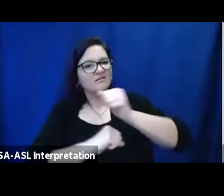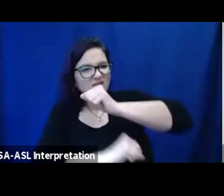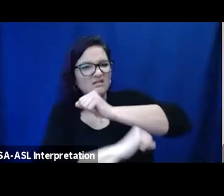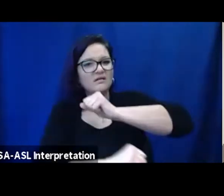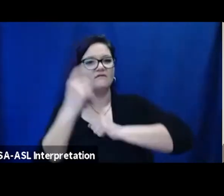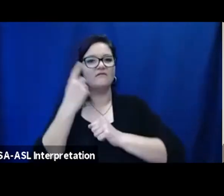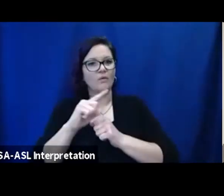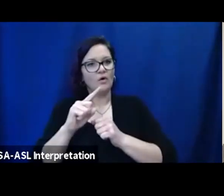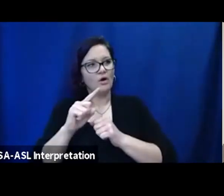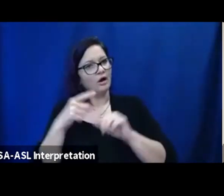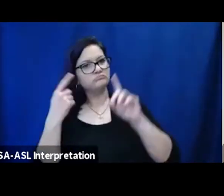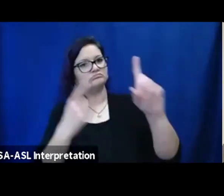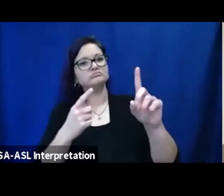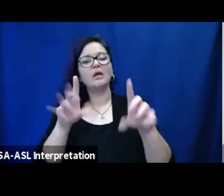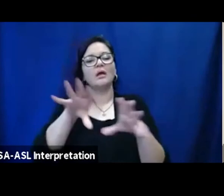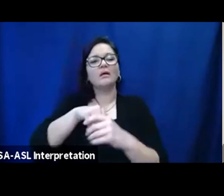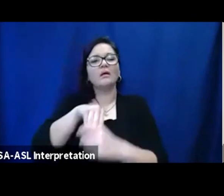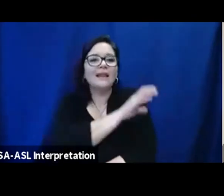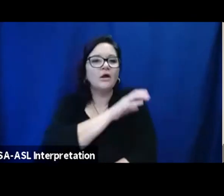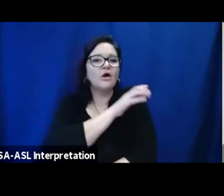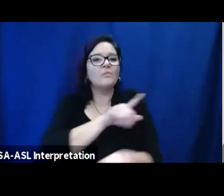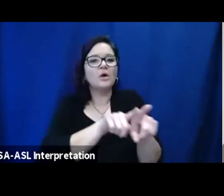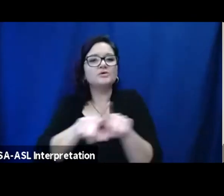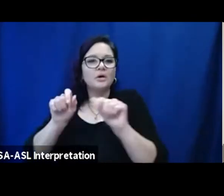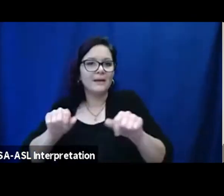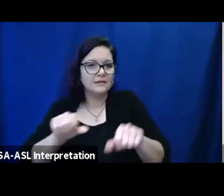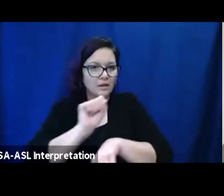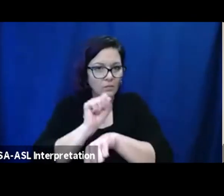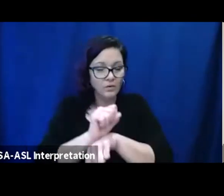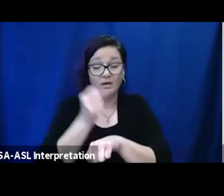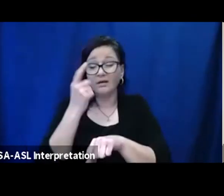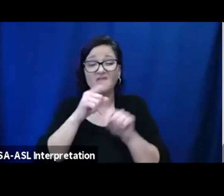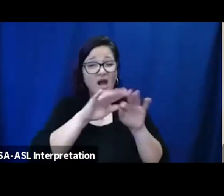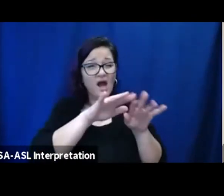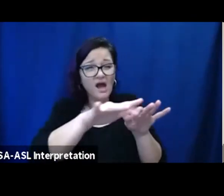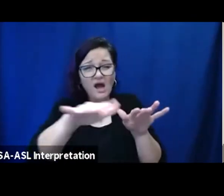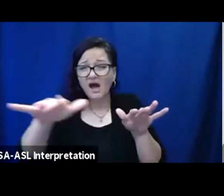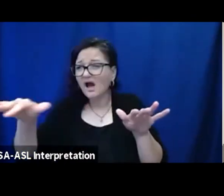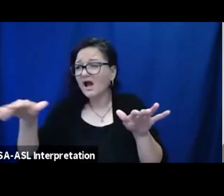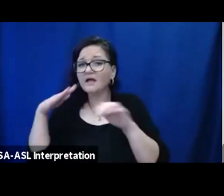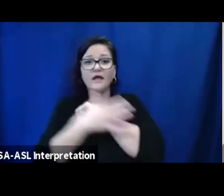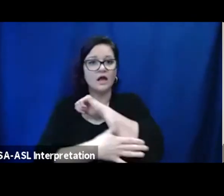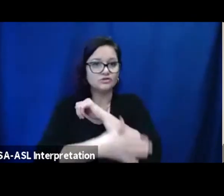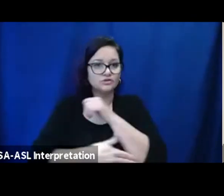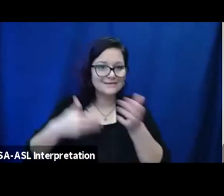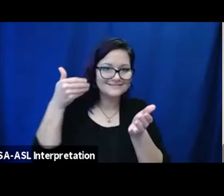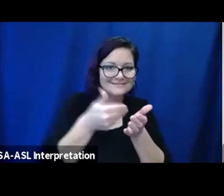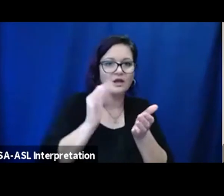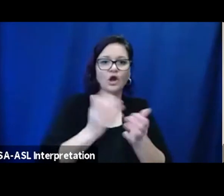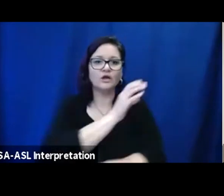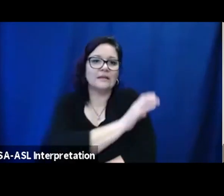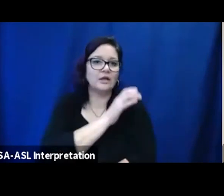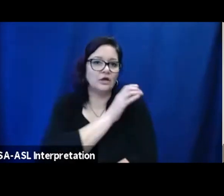also encompasses clinical and capacity work. They are all over the country in locations near our clinical sites.